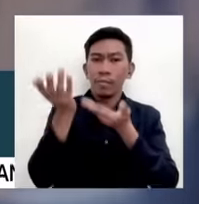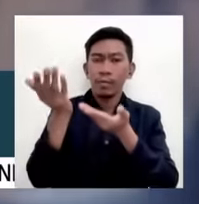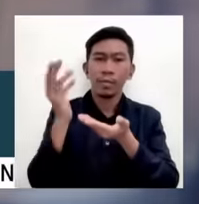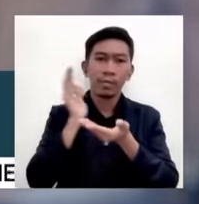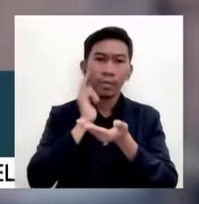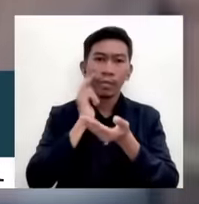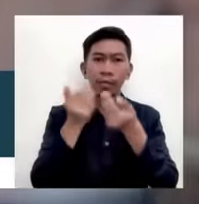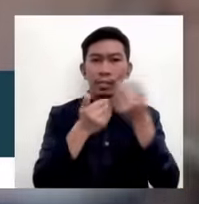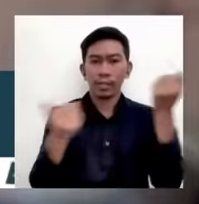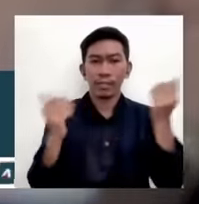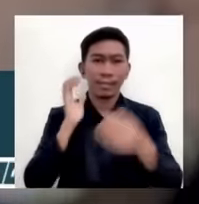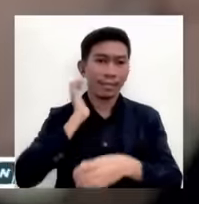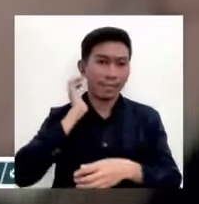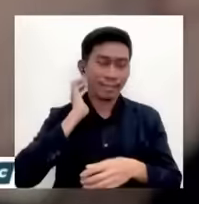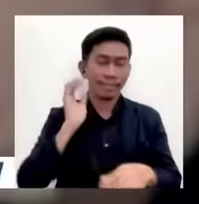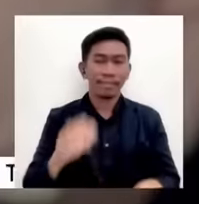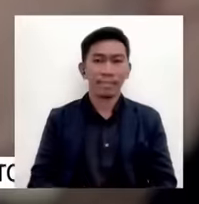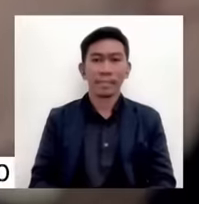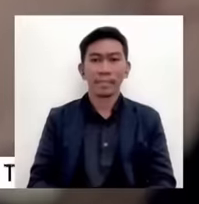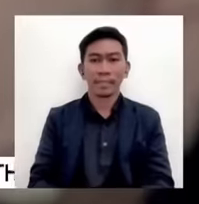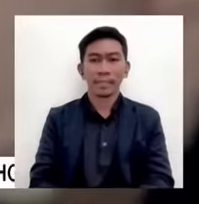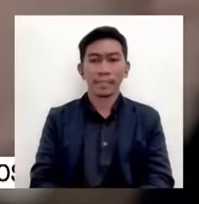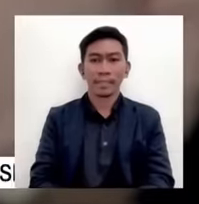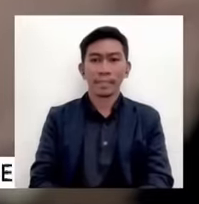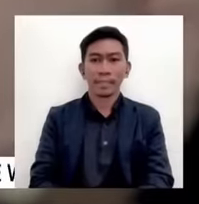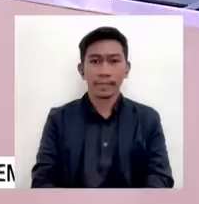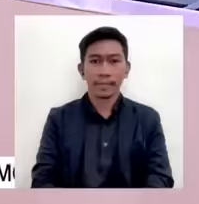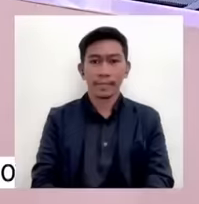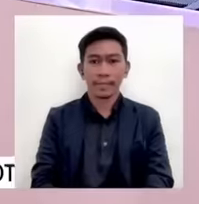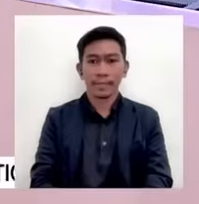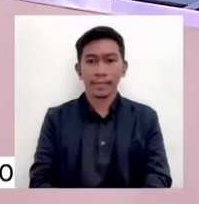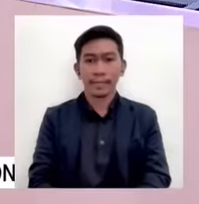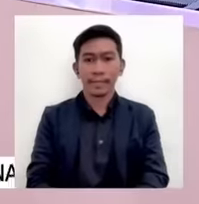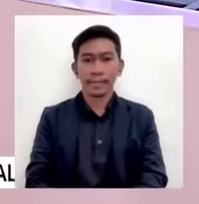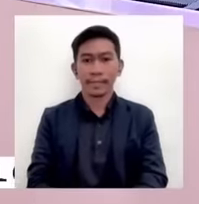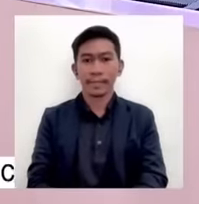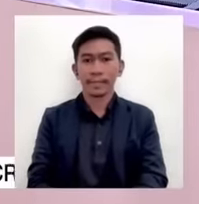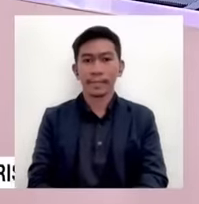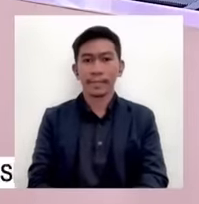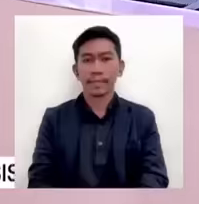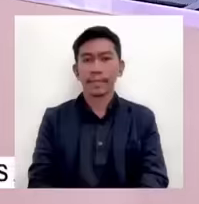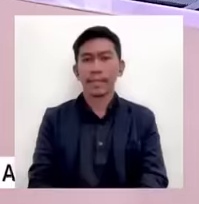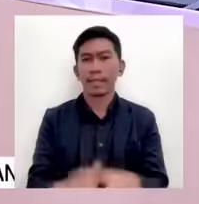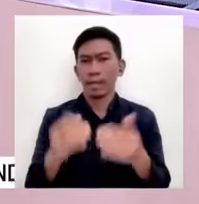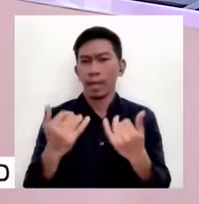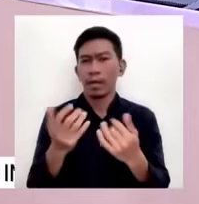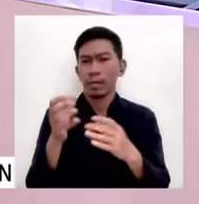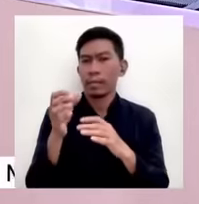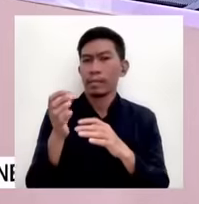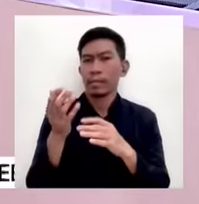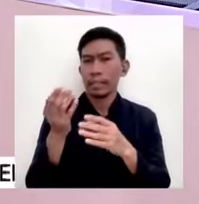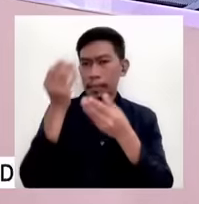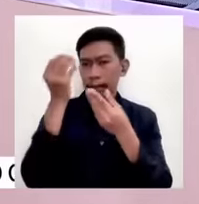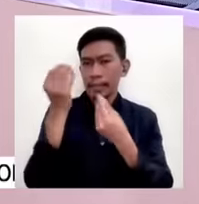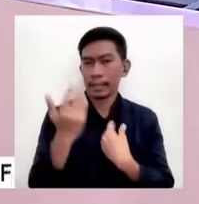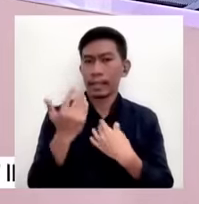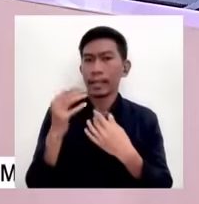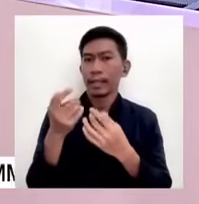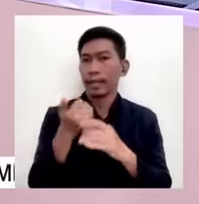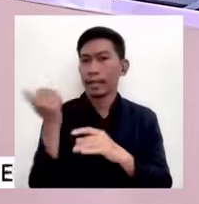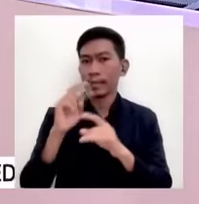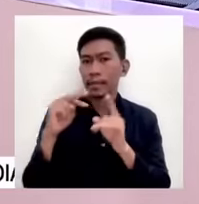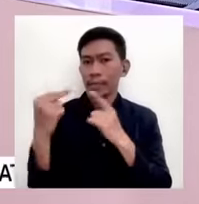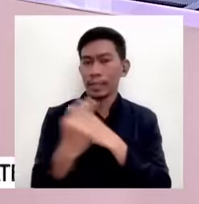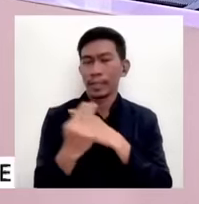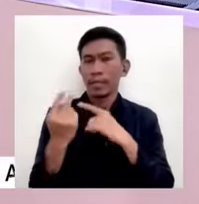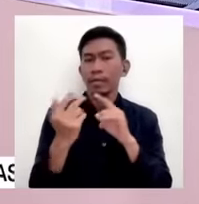Mindanao. Adrian Ayalin, ABS-CBN News. Well, let's get another perspective on this proposal to create a Mindanao